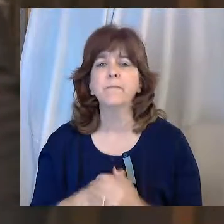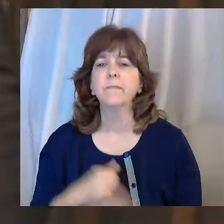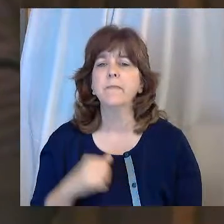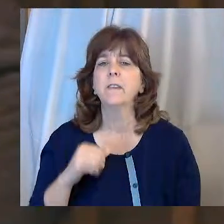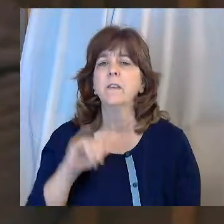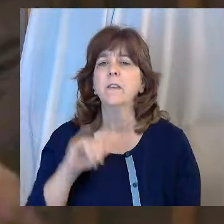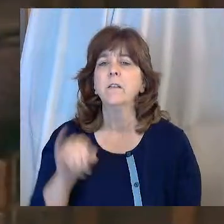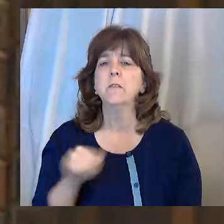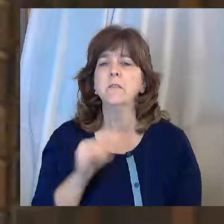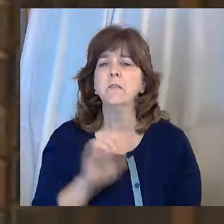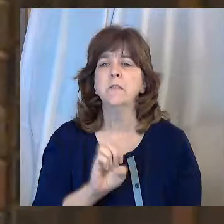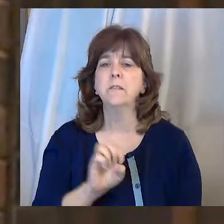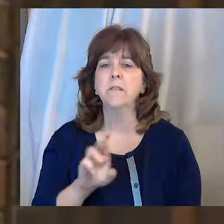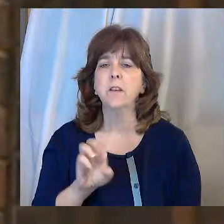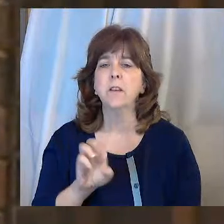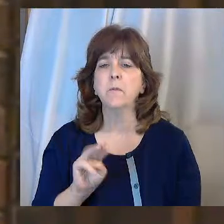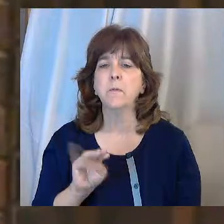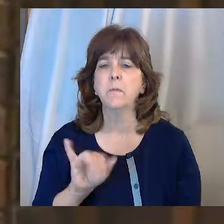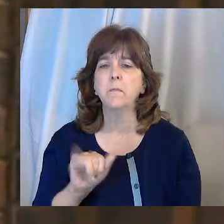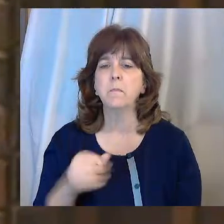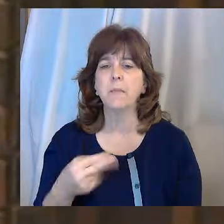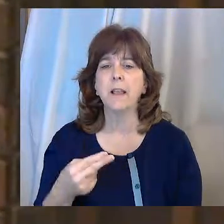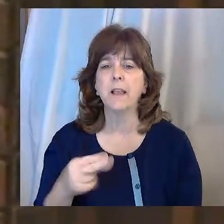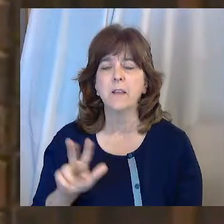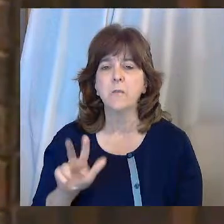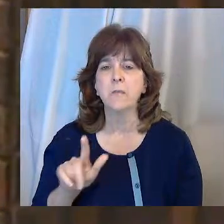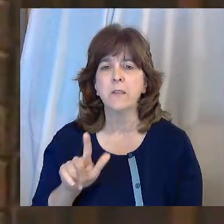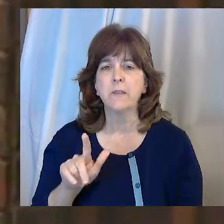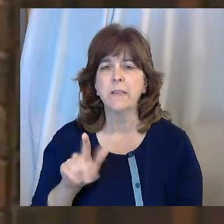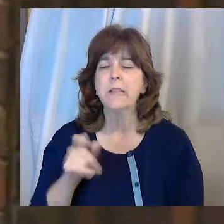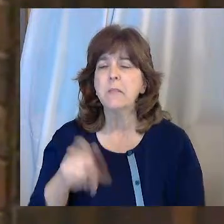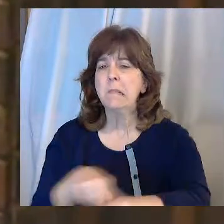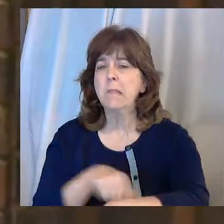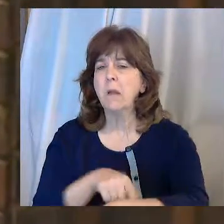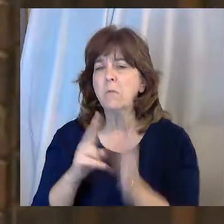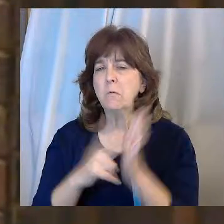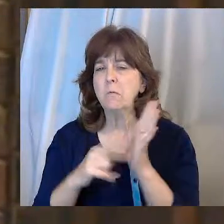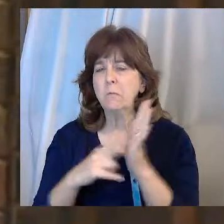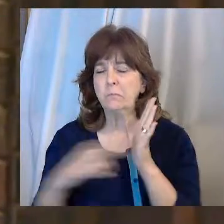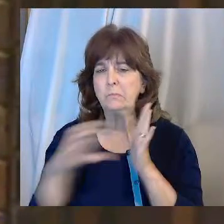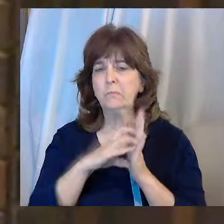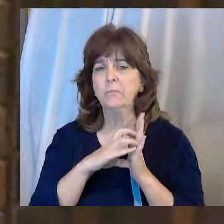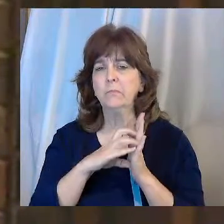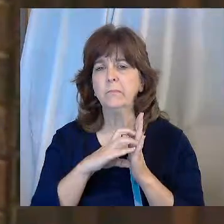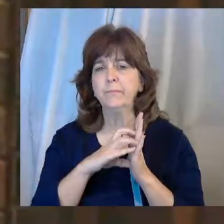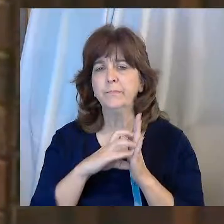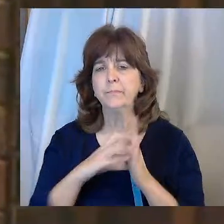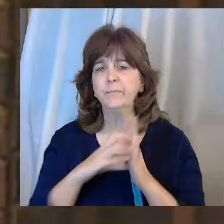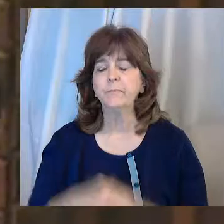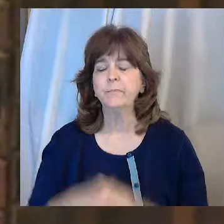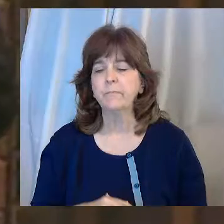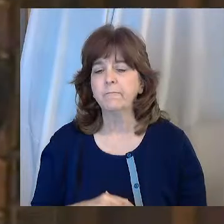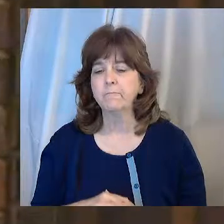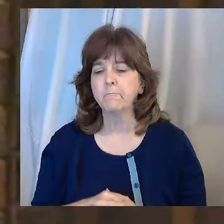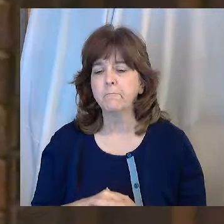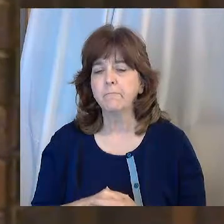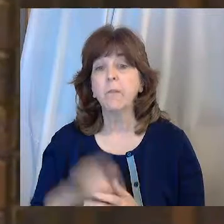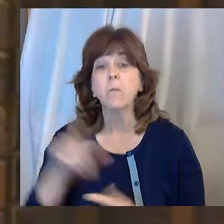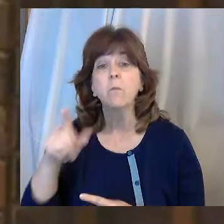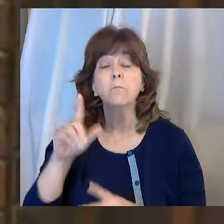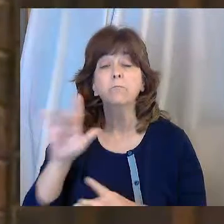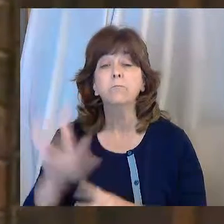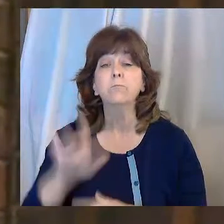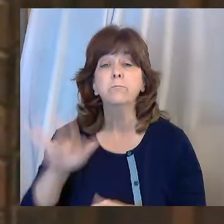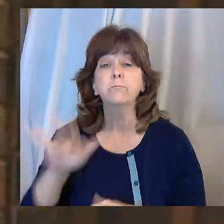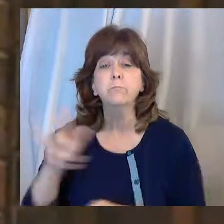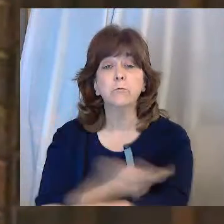Jeremiah 23 is one of those places. Start reading with me in the first verse, a little longer reading than we typically do on a Wednesday night. Woe to the shepherds who destroy and scatter the sheep